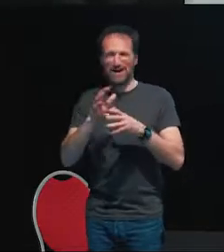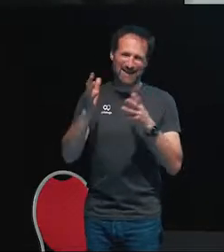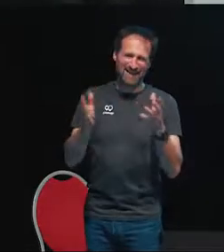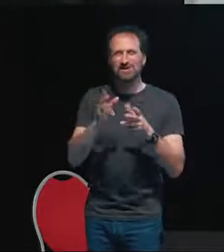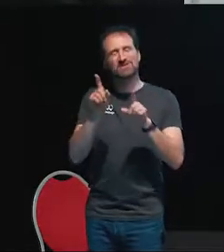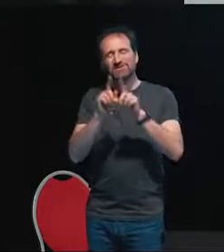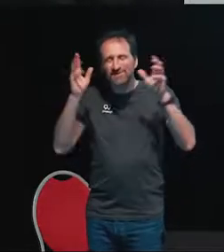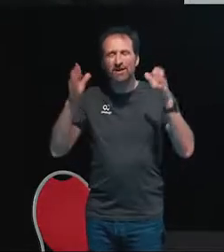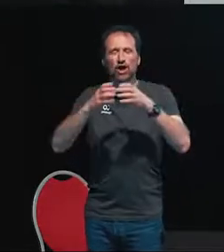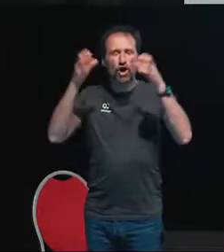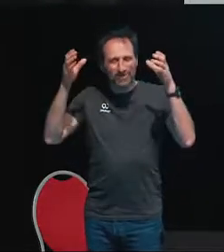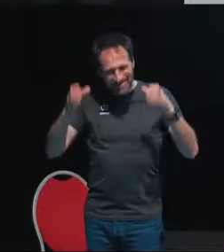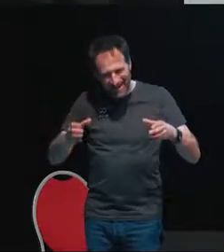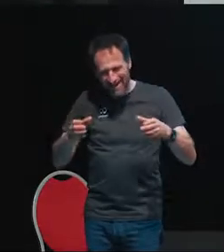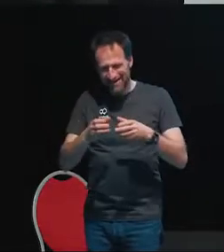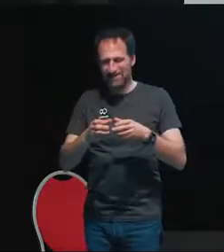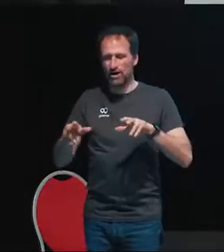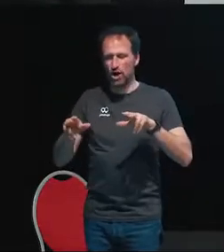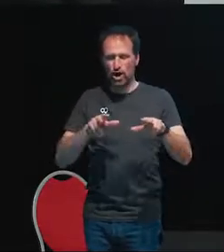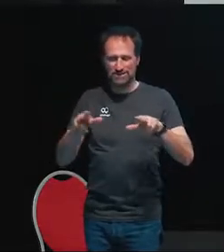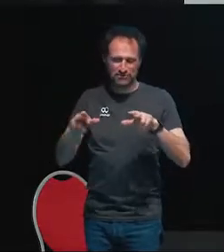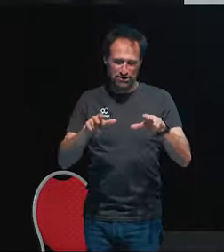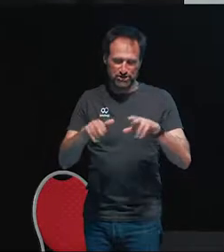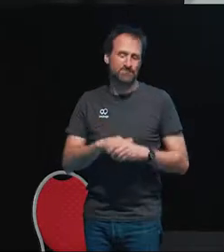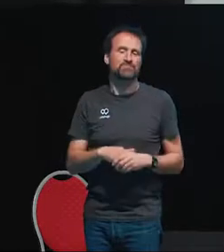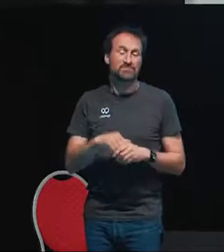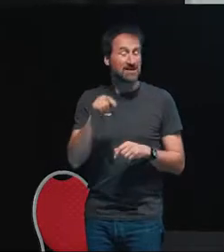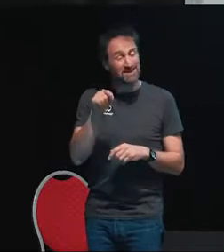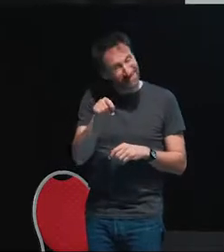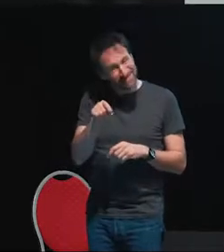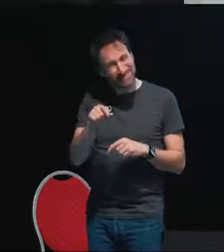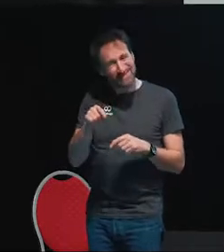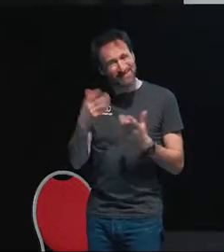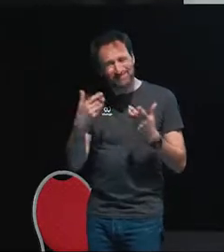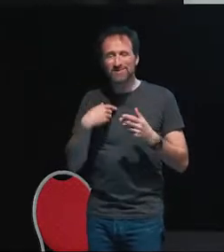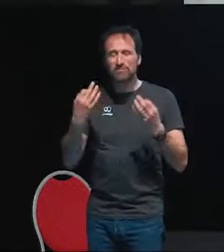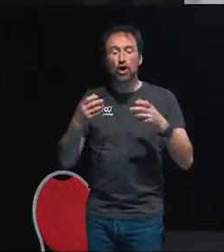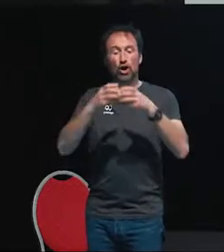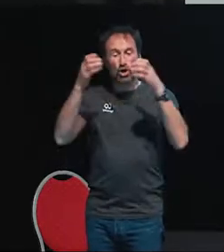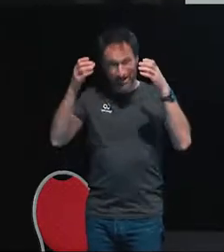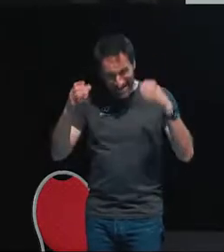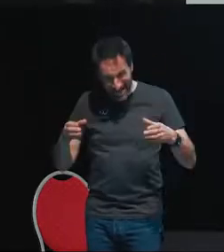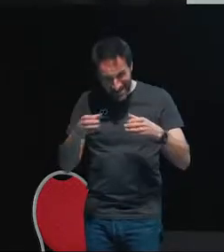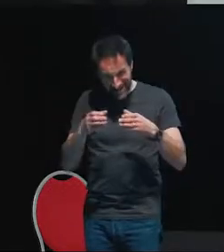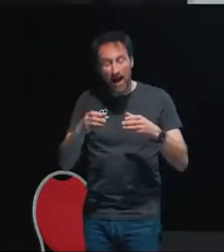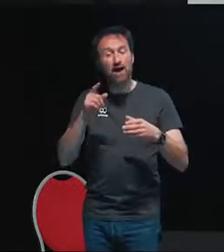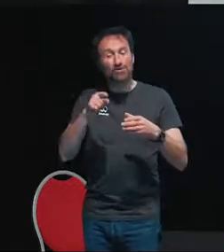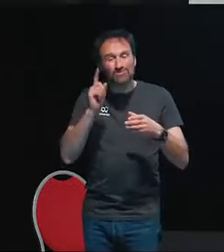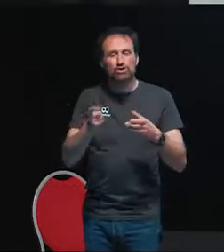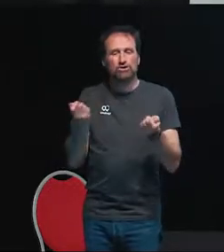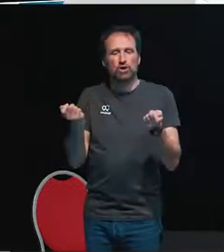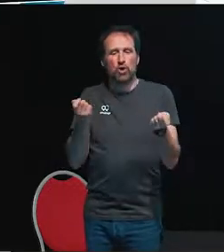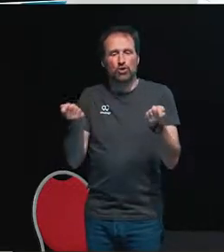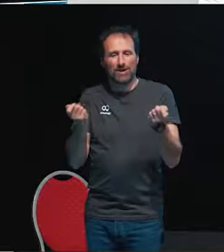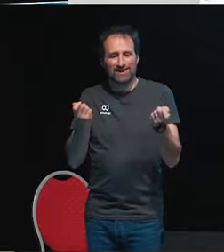as container orchestration and what this basically means is I have containers and I need to control them somehow they need to talk to each